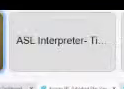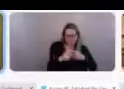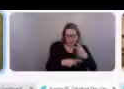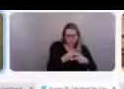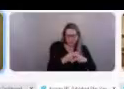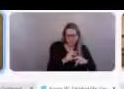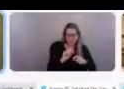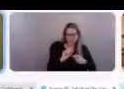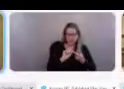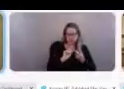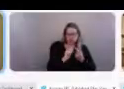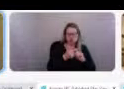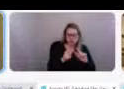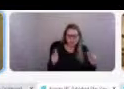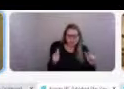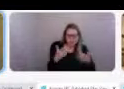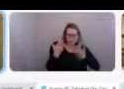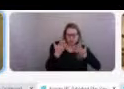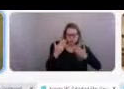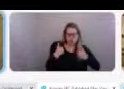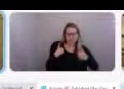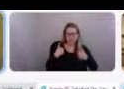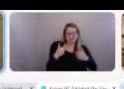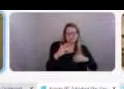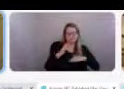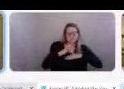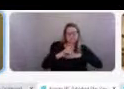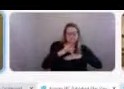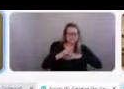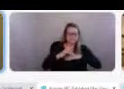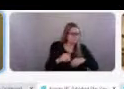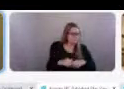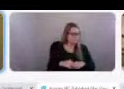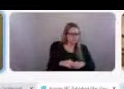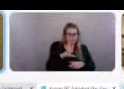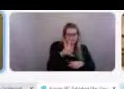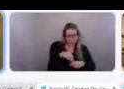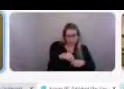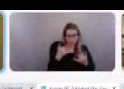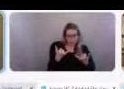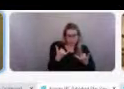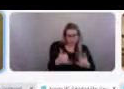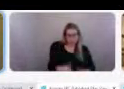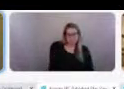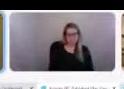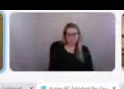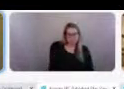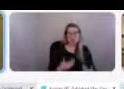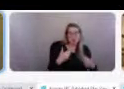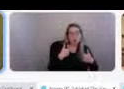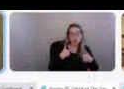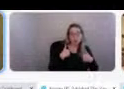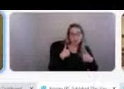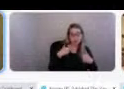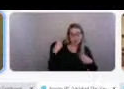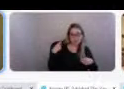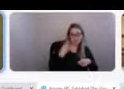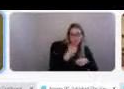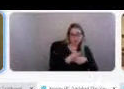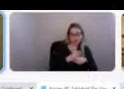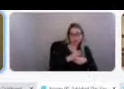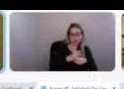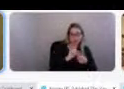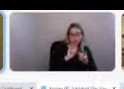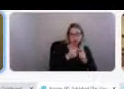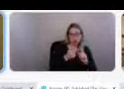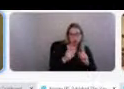translation services we have available uh including right now we have a spanish translator here and if